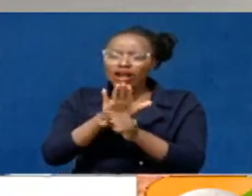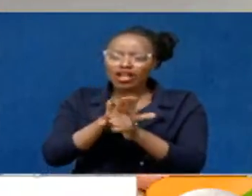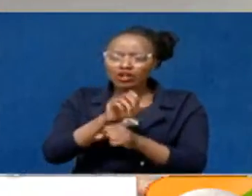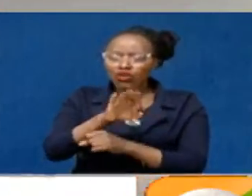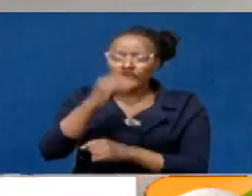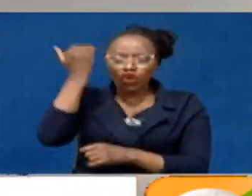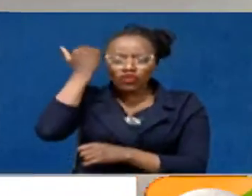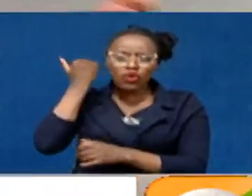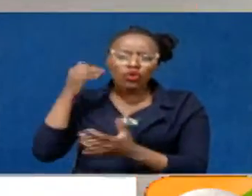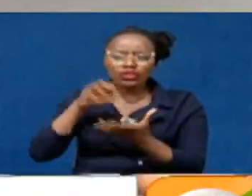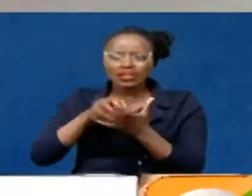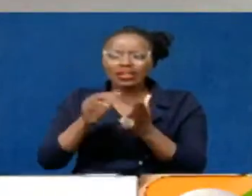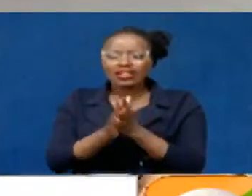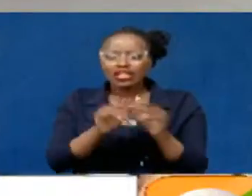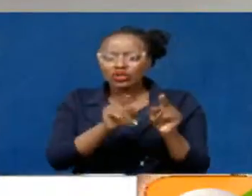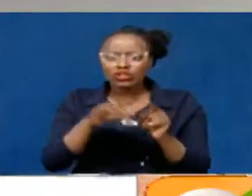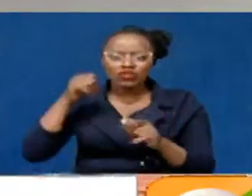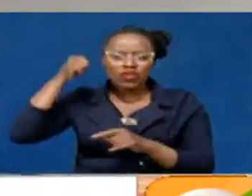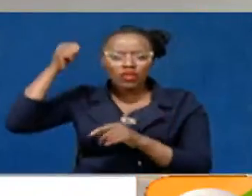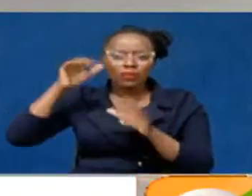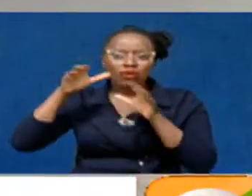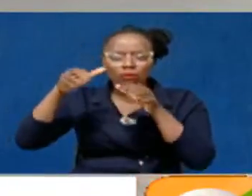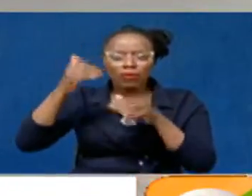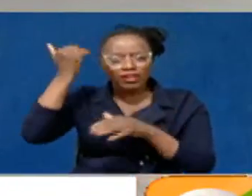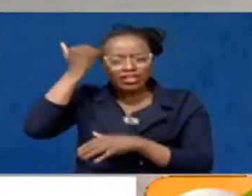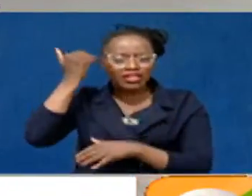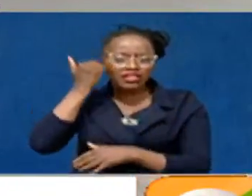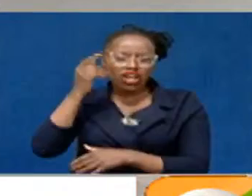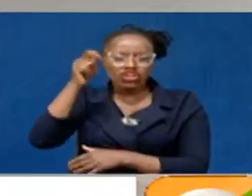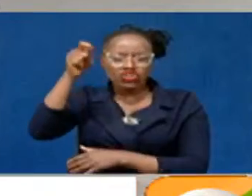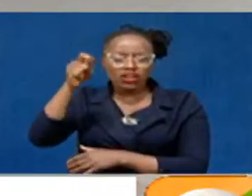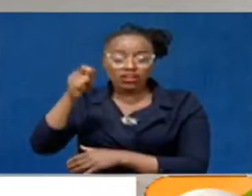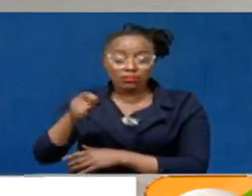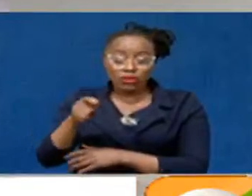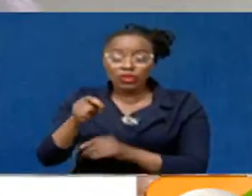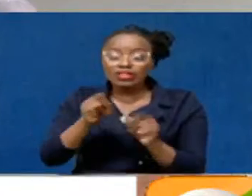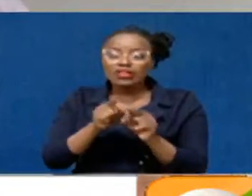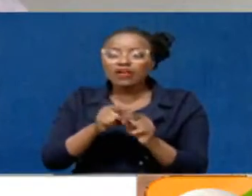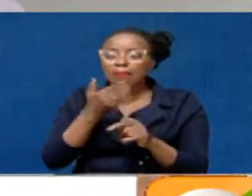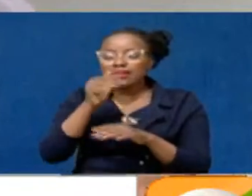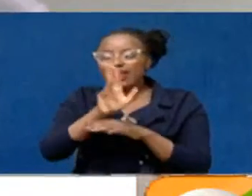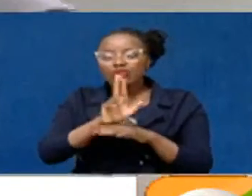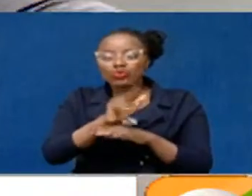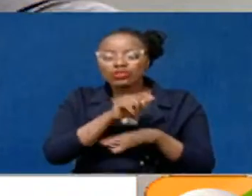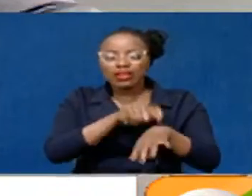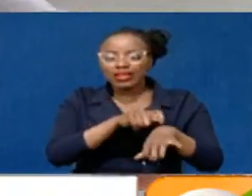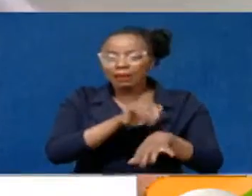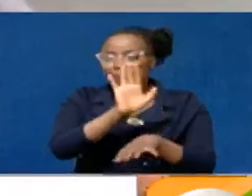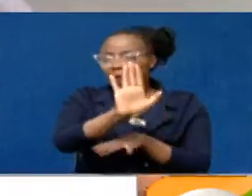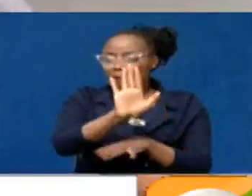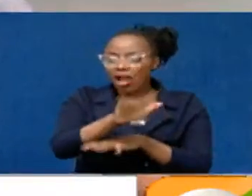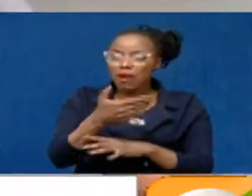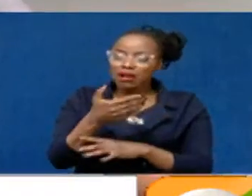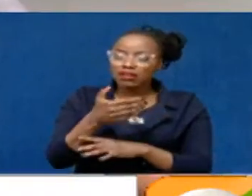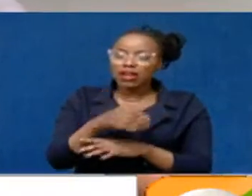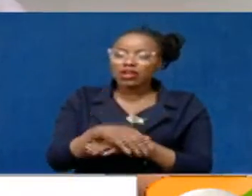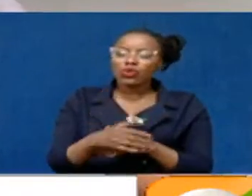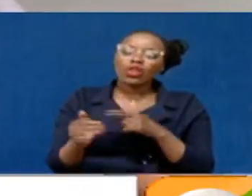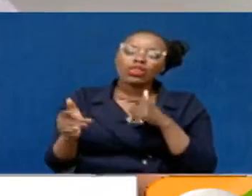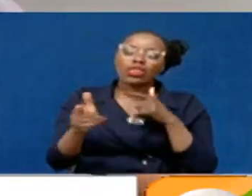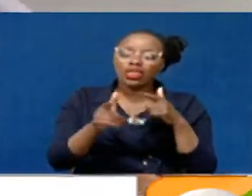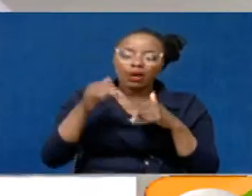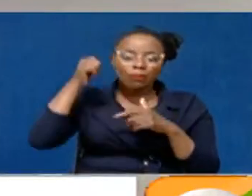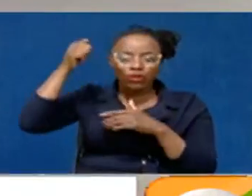a lot of court cases, and even at the political parties tribunal. So what would you rather? Spend your time fighting